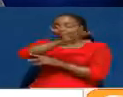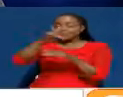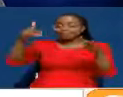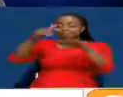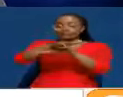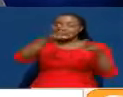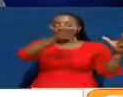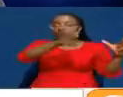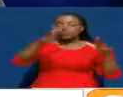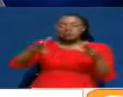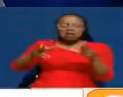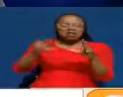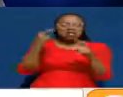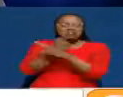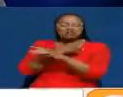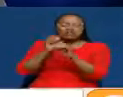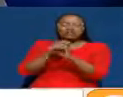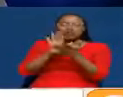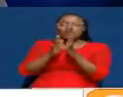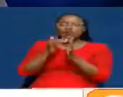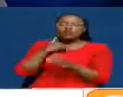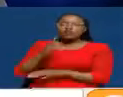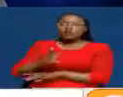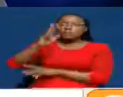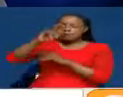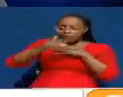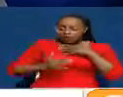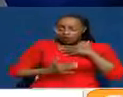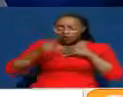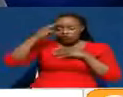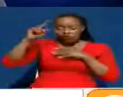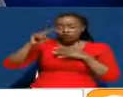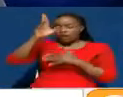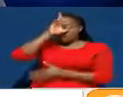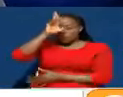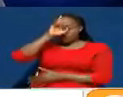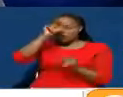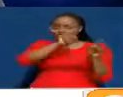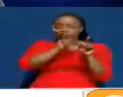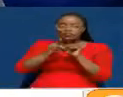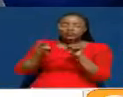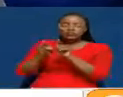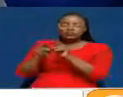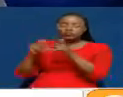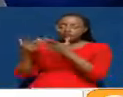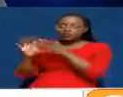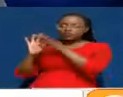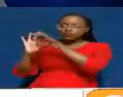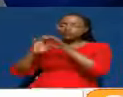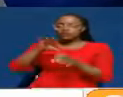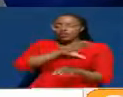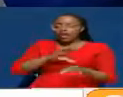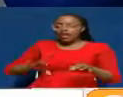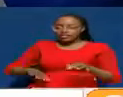was unusually different, without the gun salute honor accorded to a fallen officer and a seemingly traditional Christian